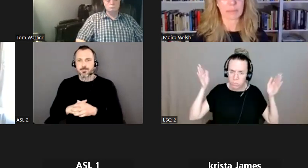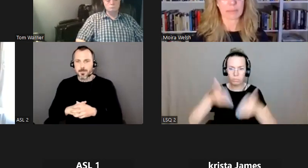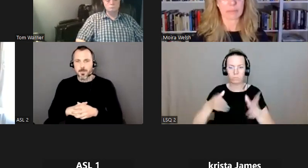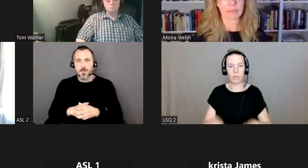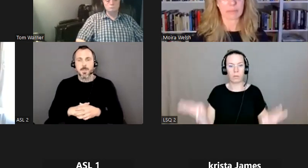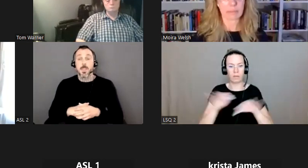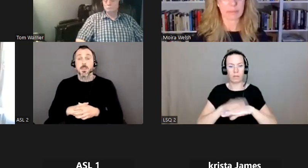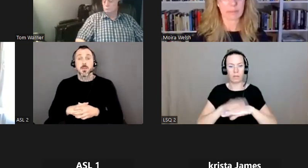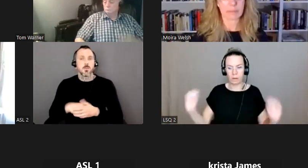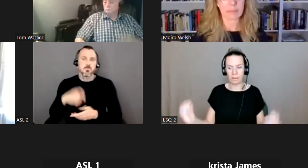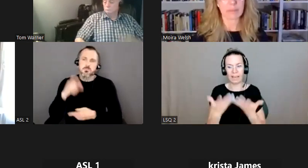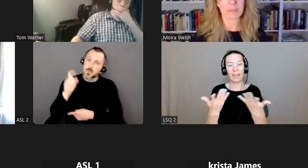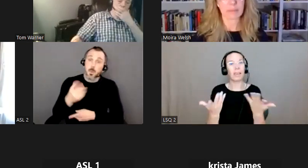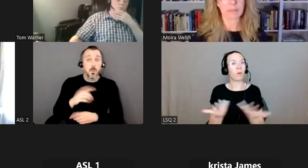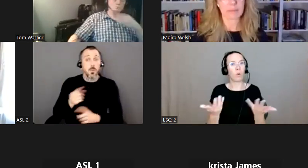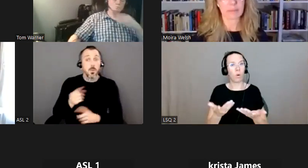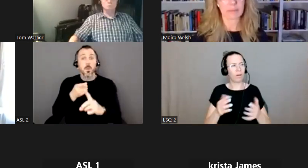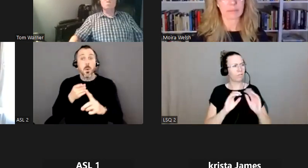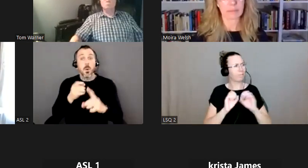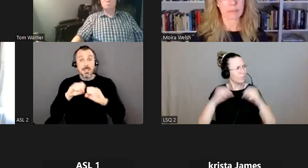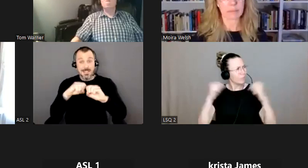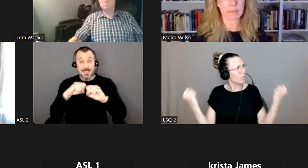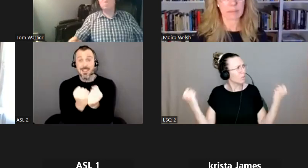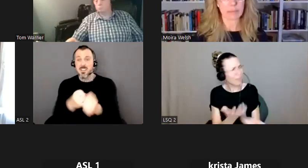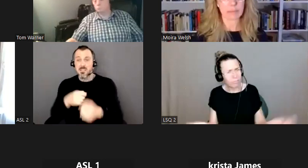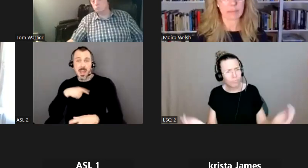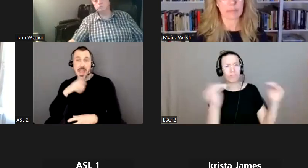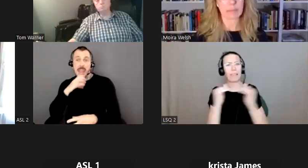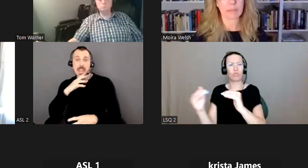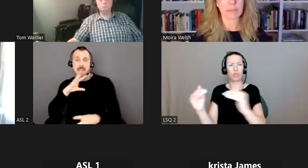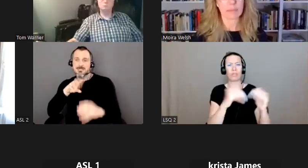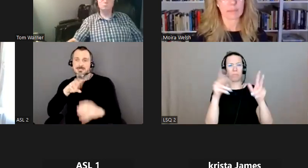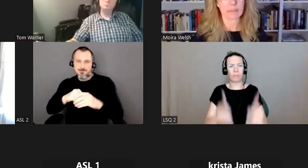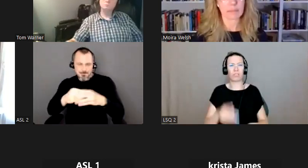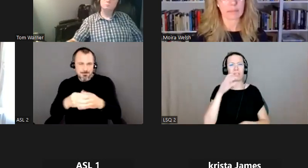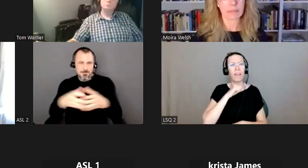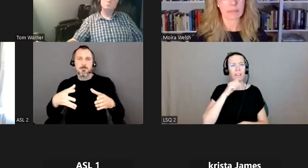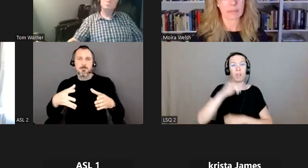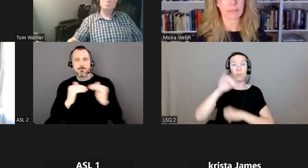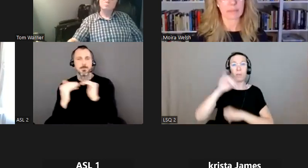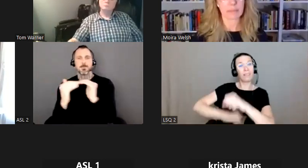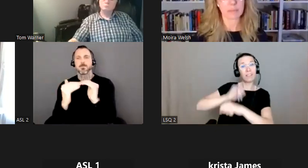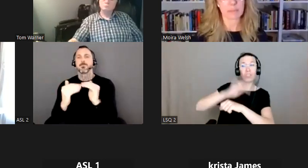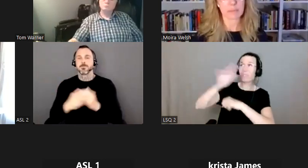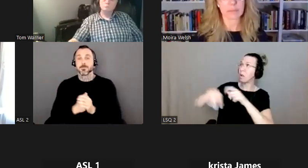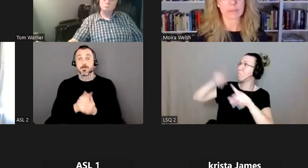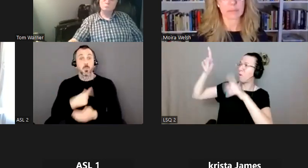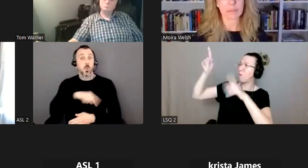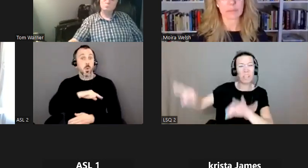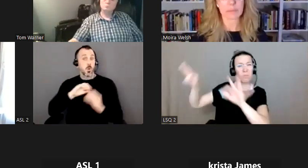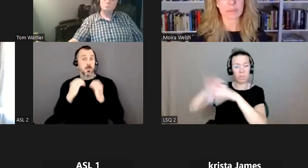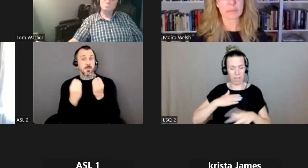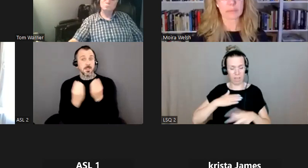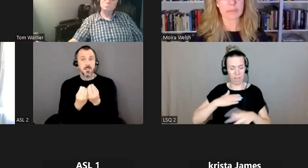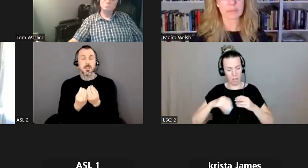society. And so that's where, you know, internationally it was so important that my organization became an accredited member of the